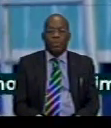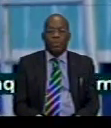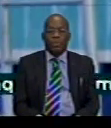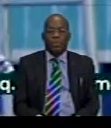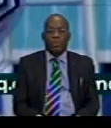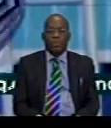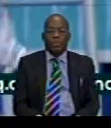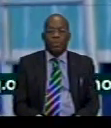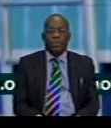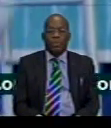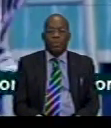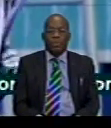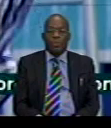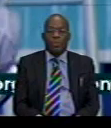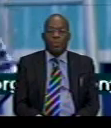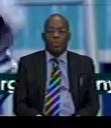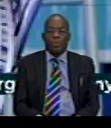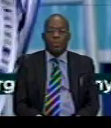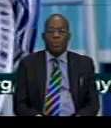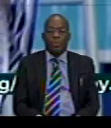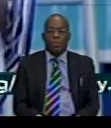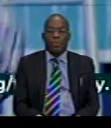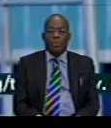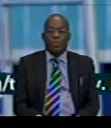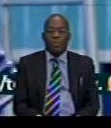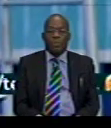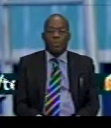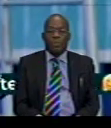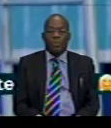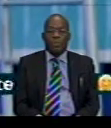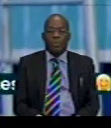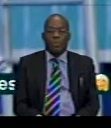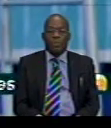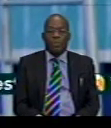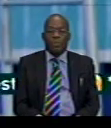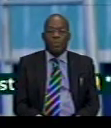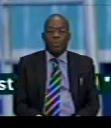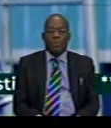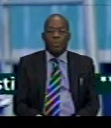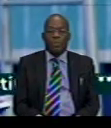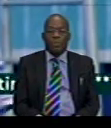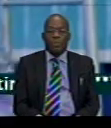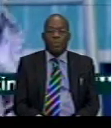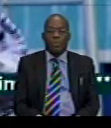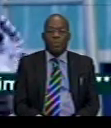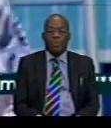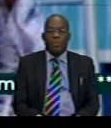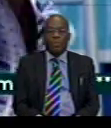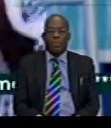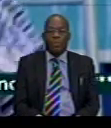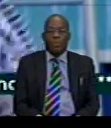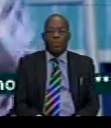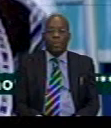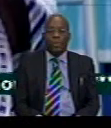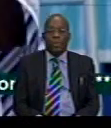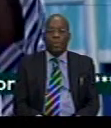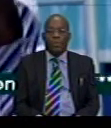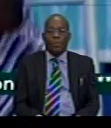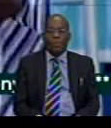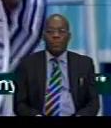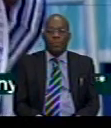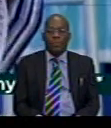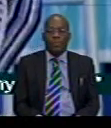Eye okwa biko le, venu nyo jito, ke me fok badavagia zileka. Me kwabana butua